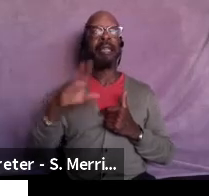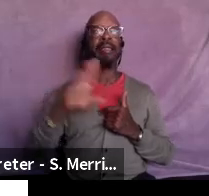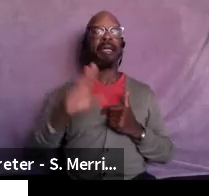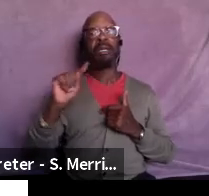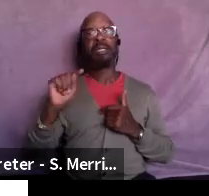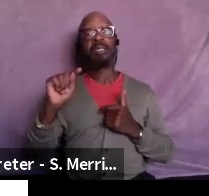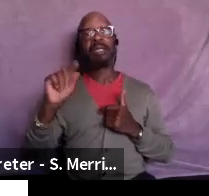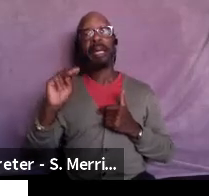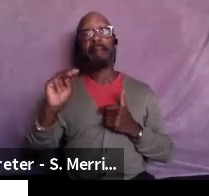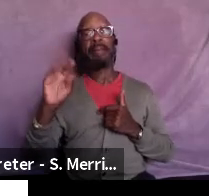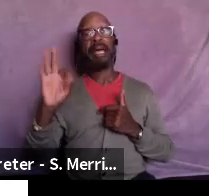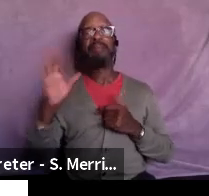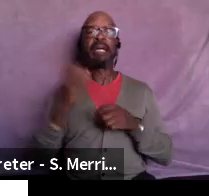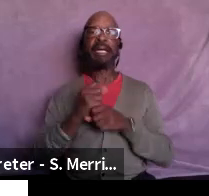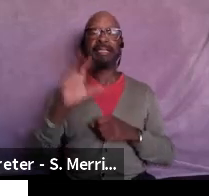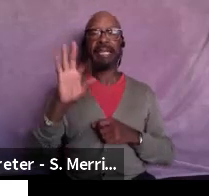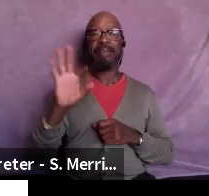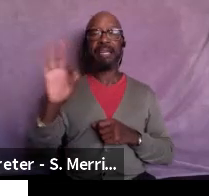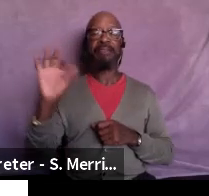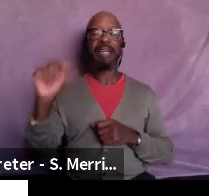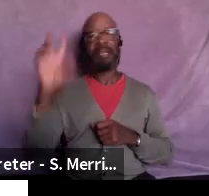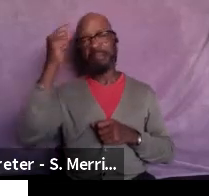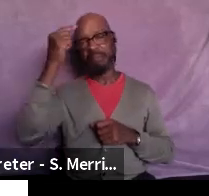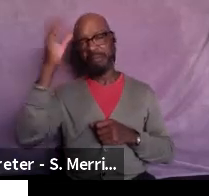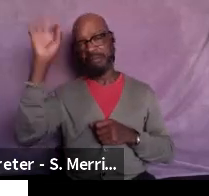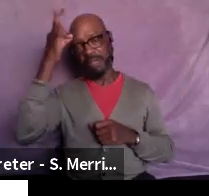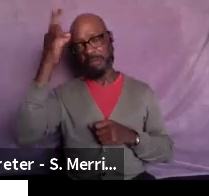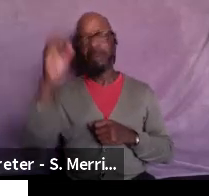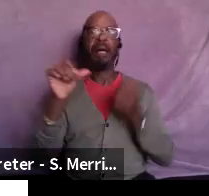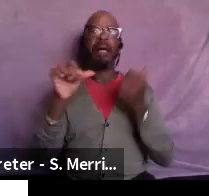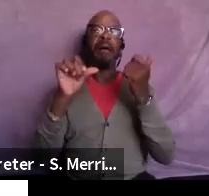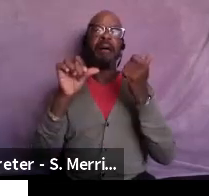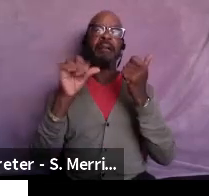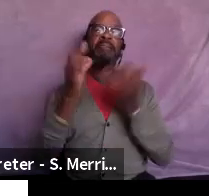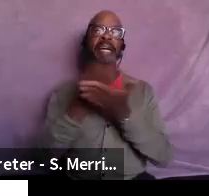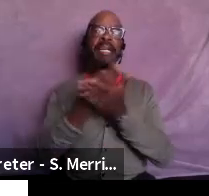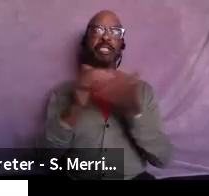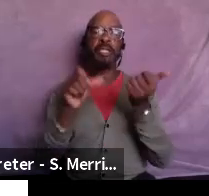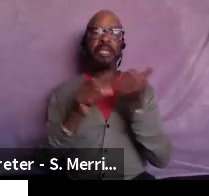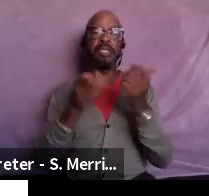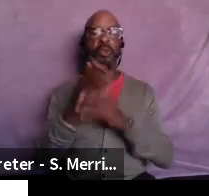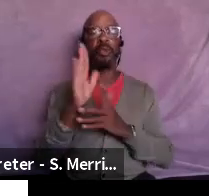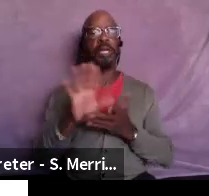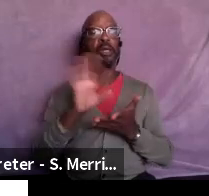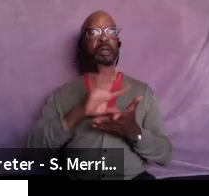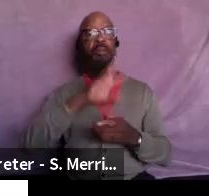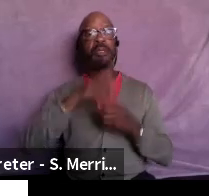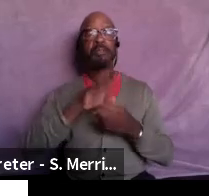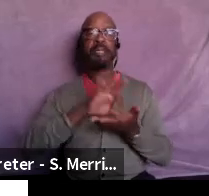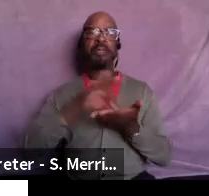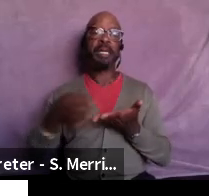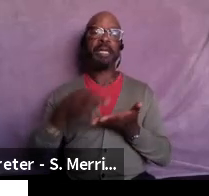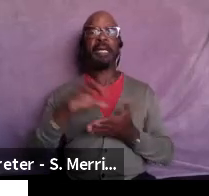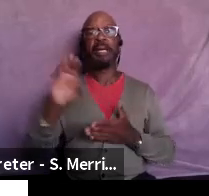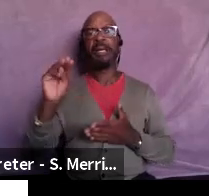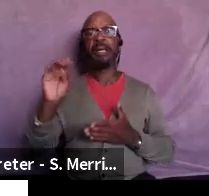receives FFA, federal financial assistance, through its participation in Medicare and Medicaid programs, and therefore